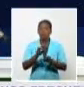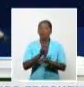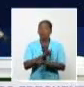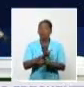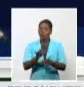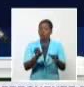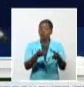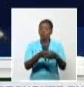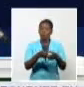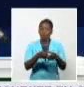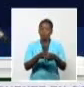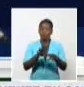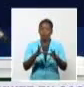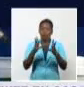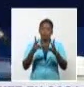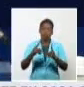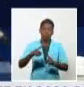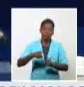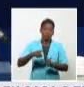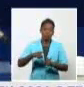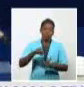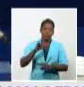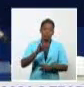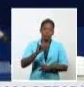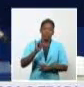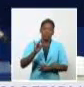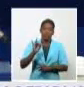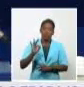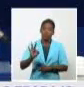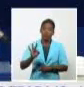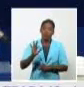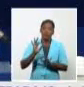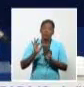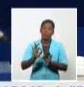represents 43.8% of confirmed cases.